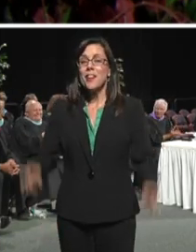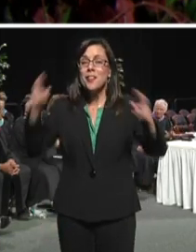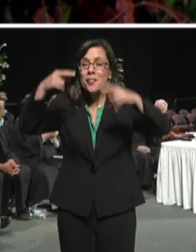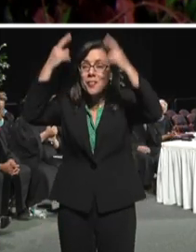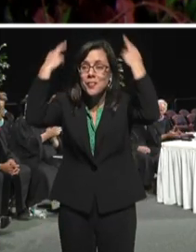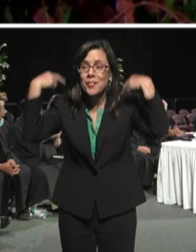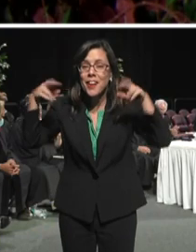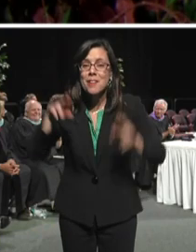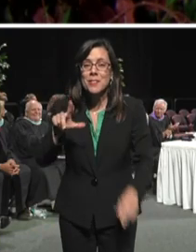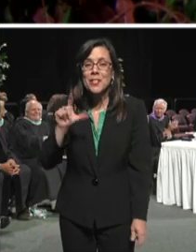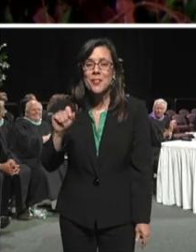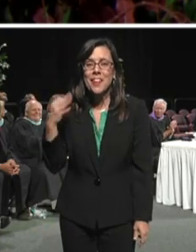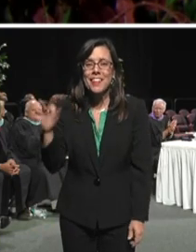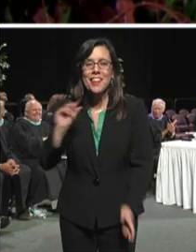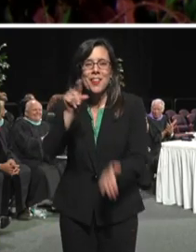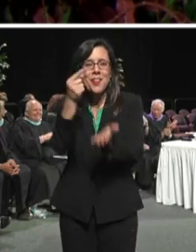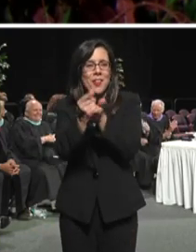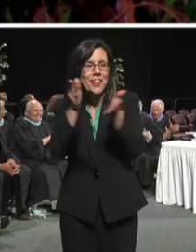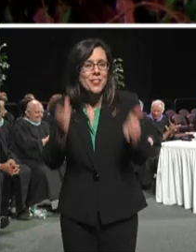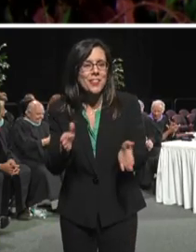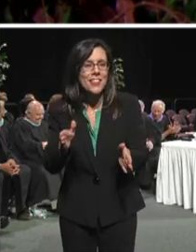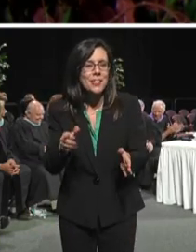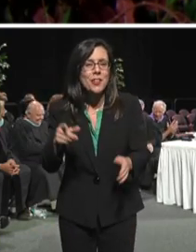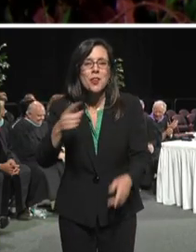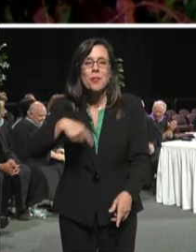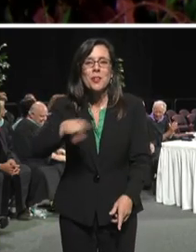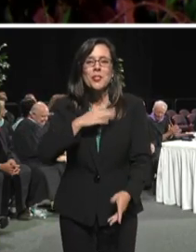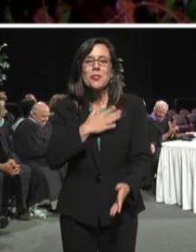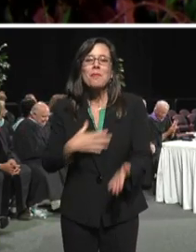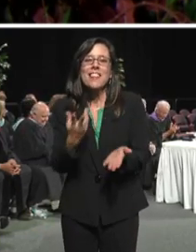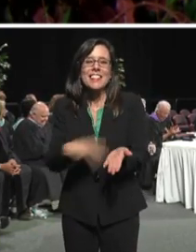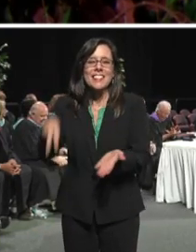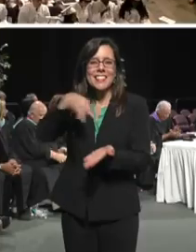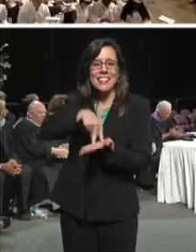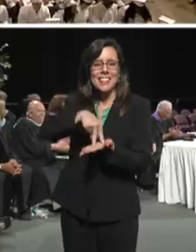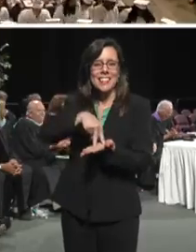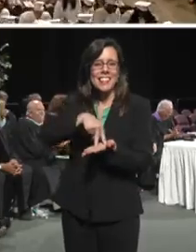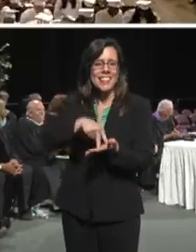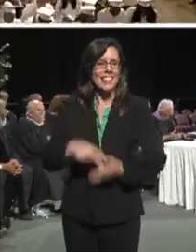Rams 2019 graduates, would you please stand?